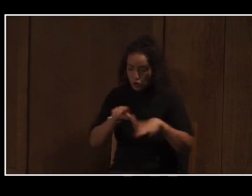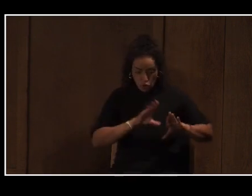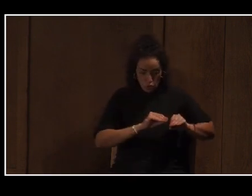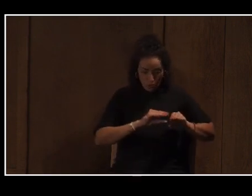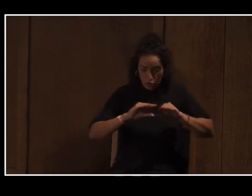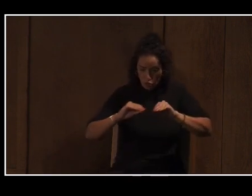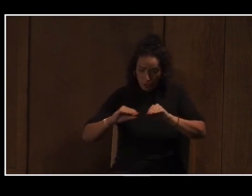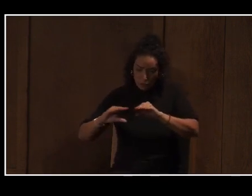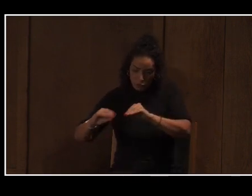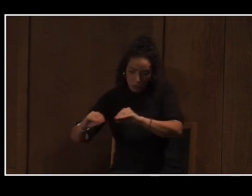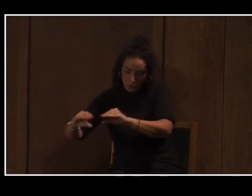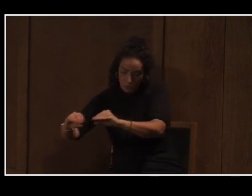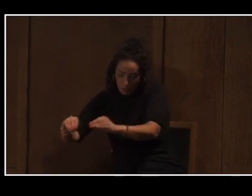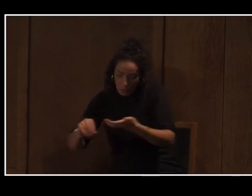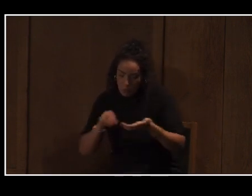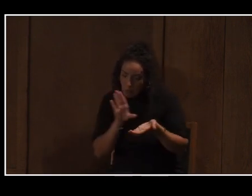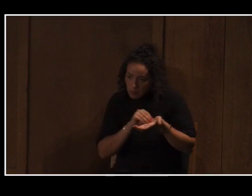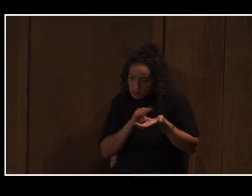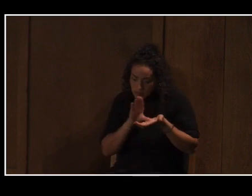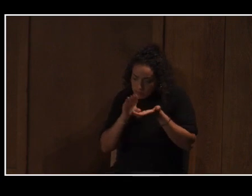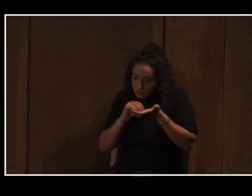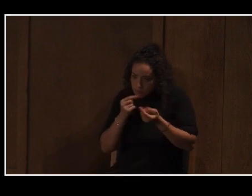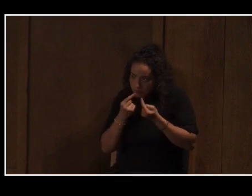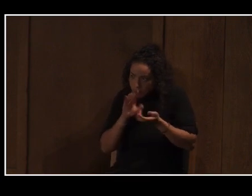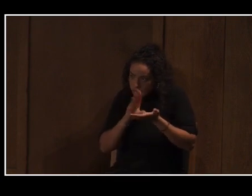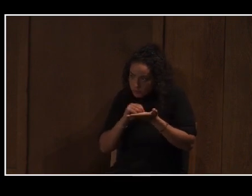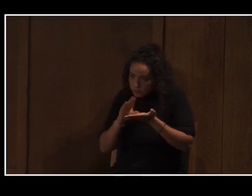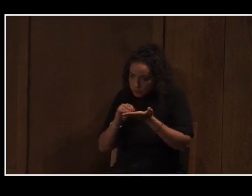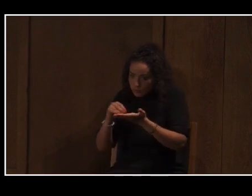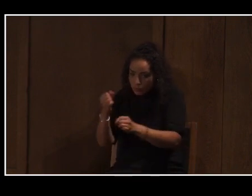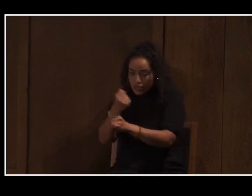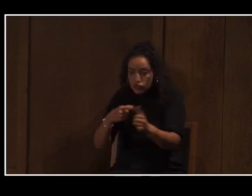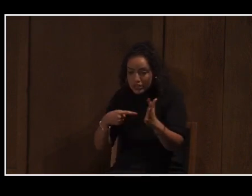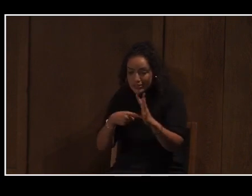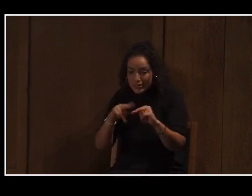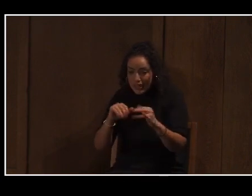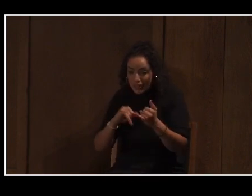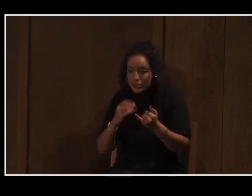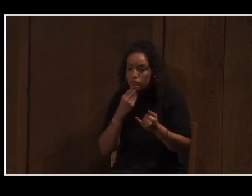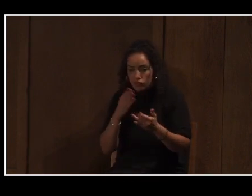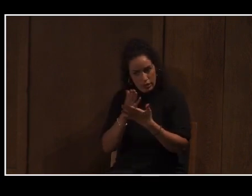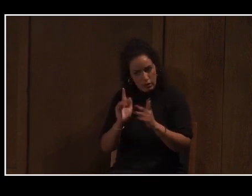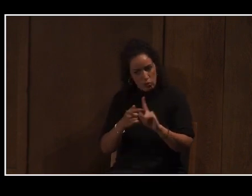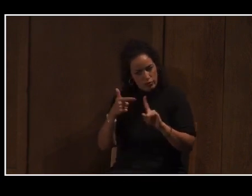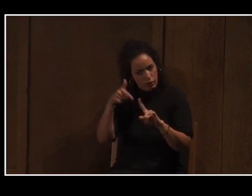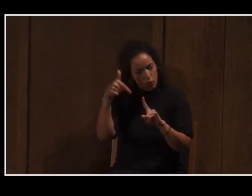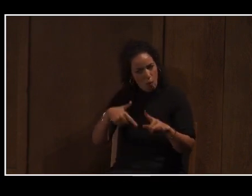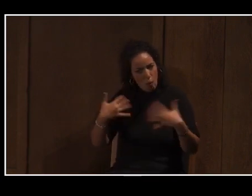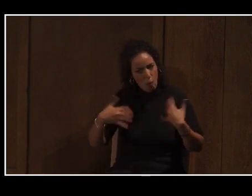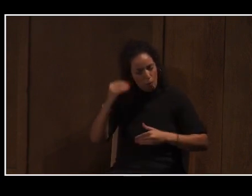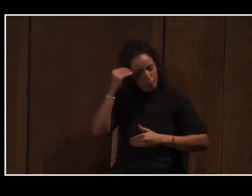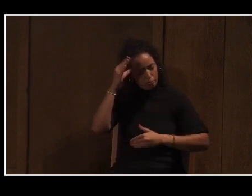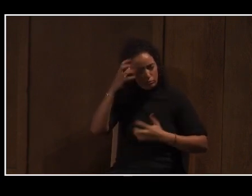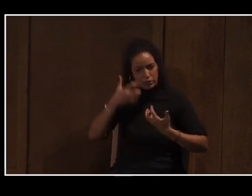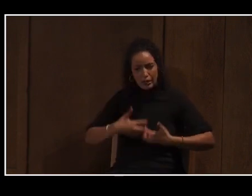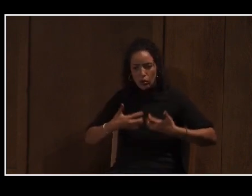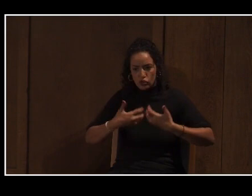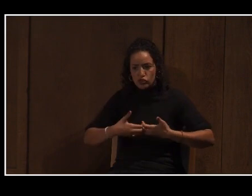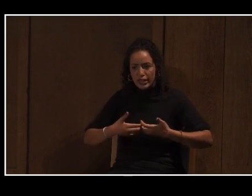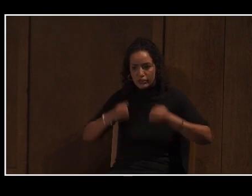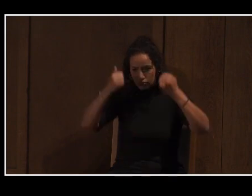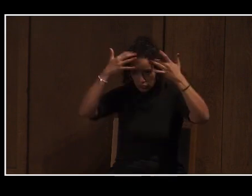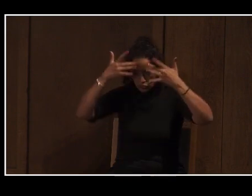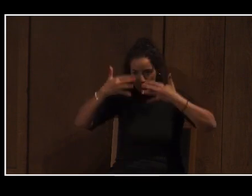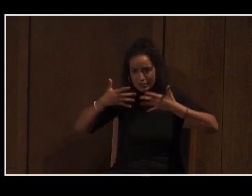basically everything will be uploaded. We would simulate GTFS. It was actually quite sophisticated technology, which is basically the data standard for